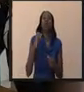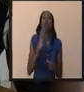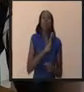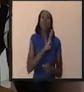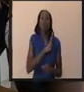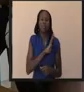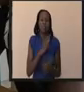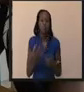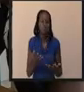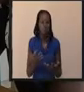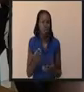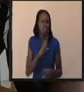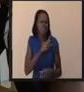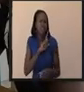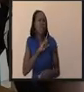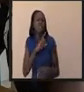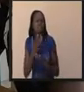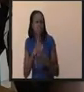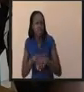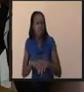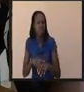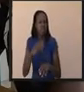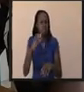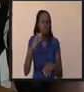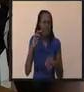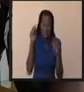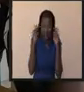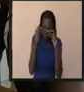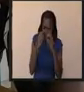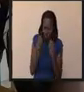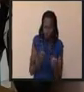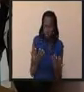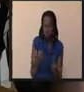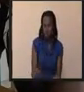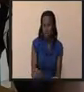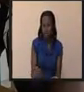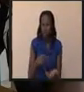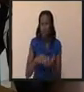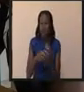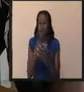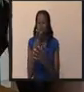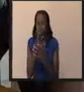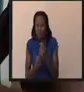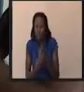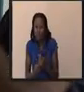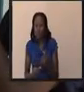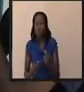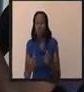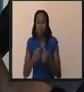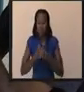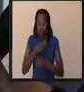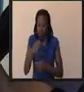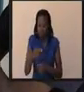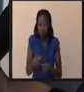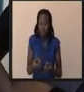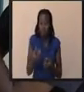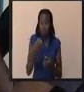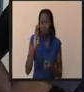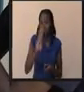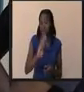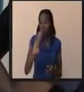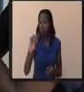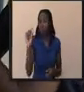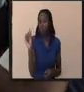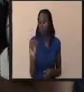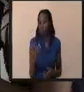both parents have an albino child while none of them are that. So it basically means that both of these parents pass the same recessive genes for